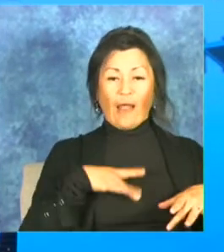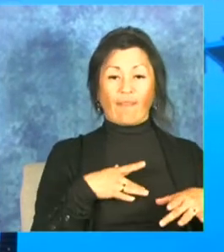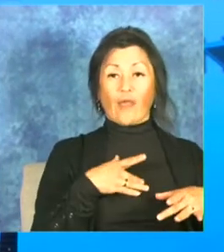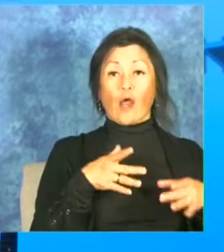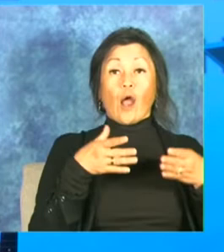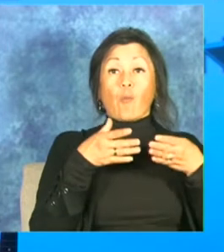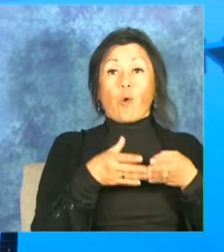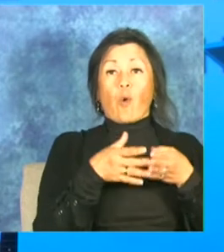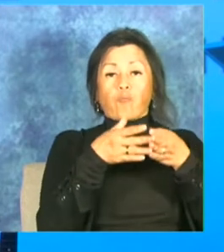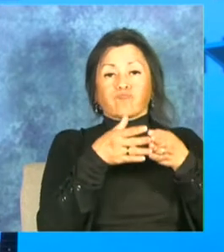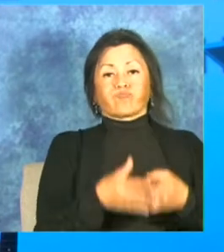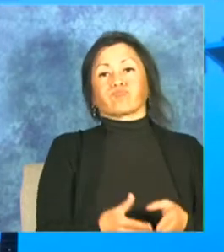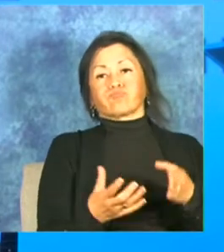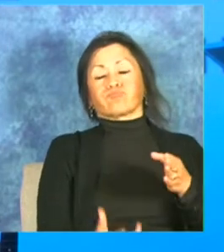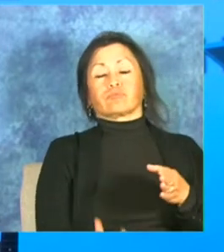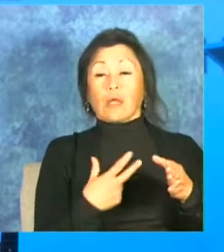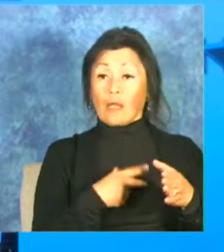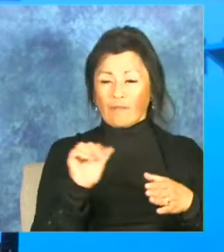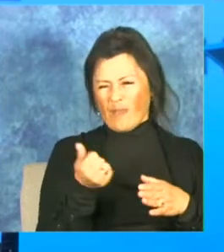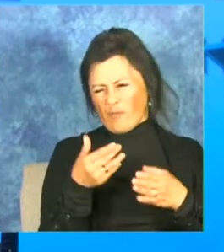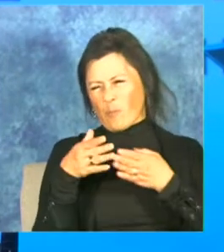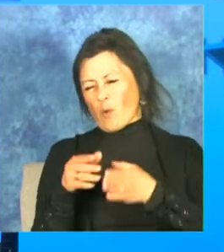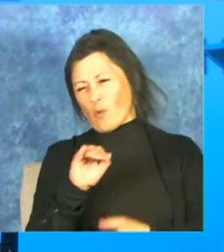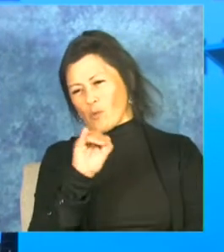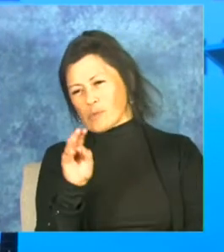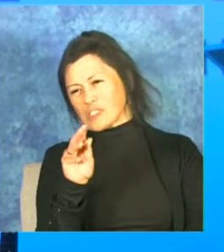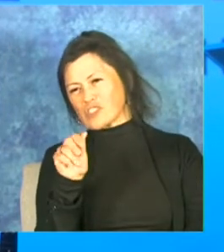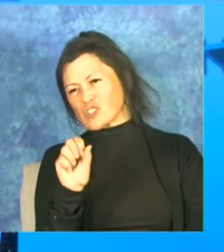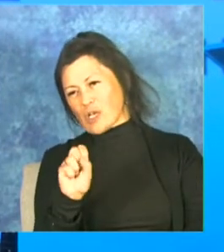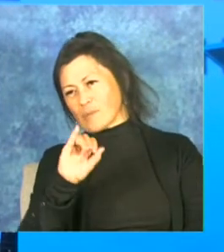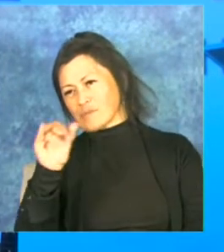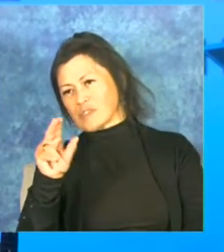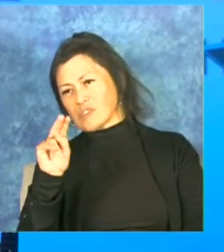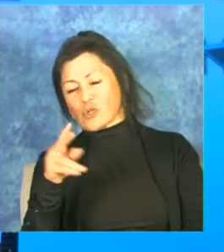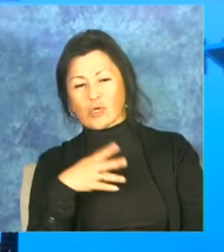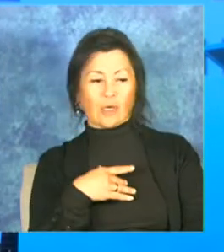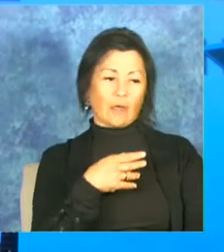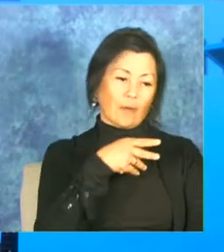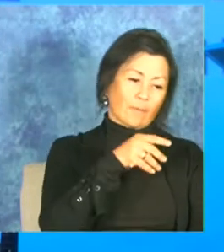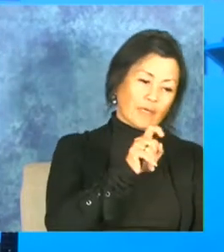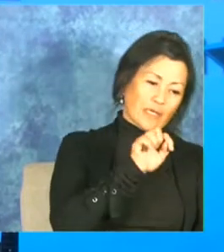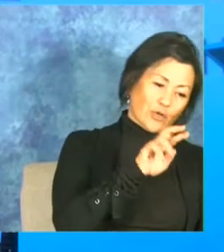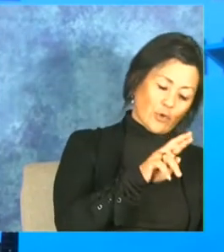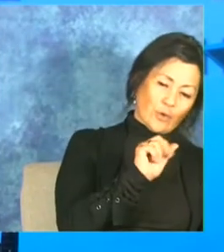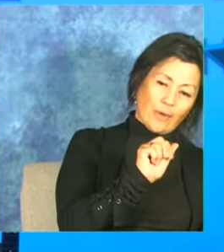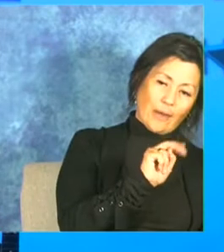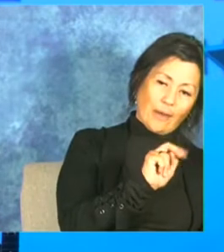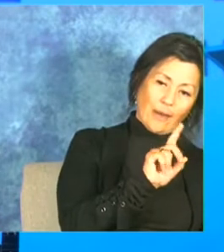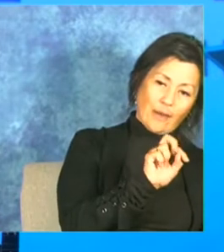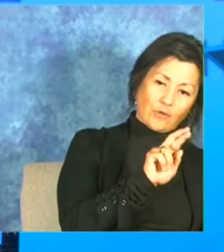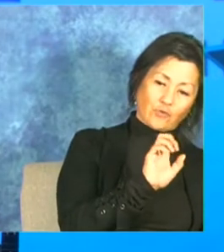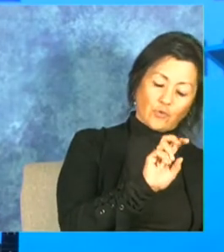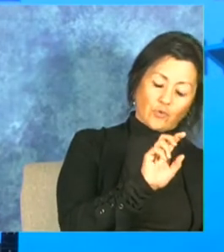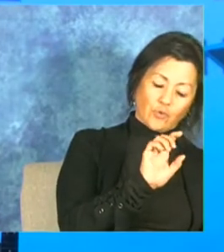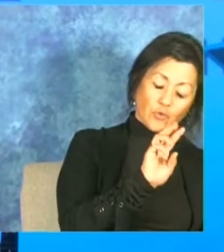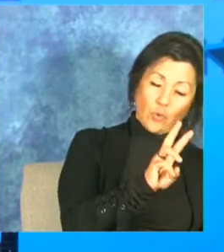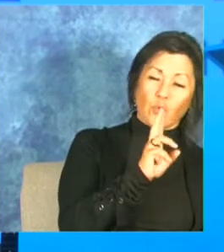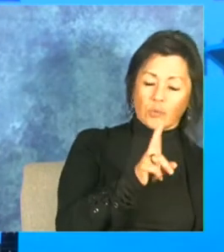Now that other boat, of course, was James and John's boat. It was Peter and Andrew's boat that Jesus was in.